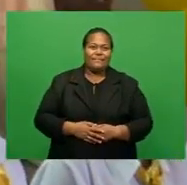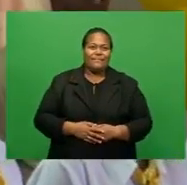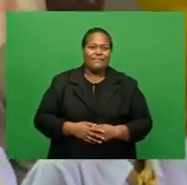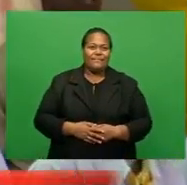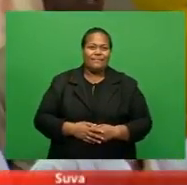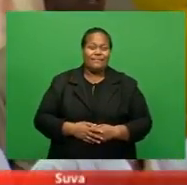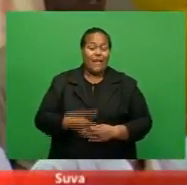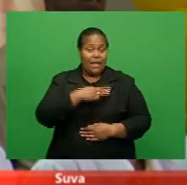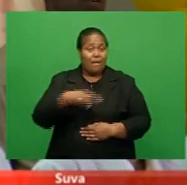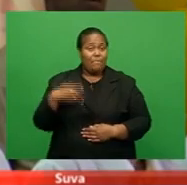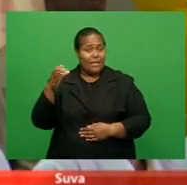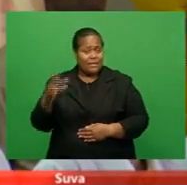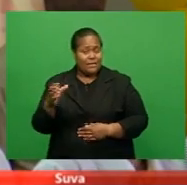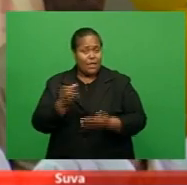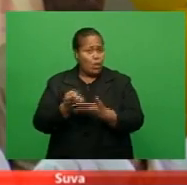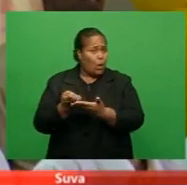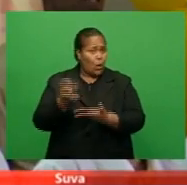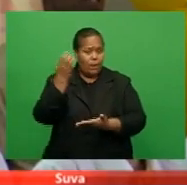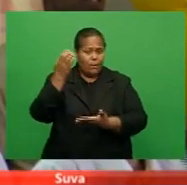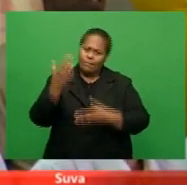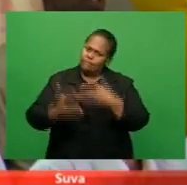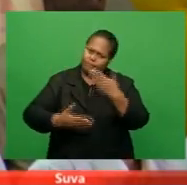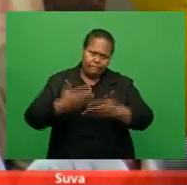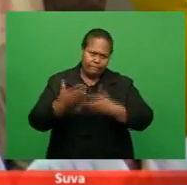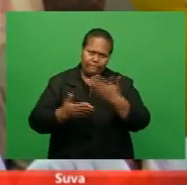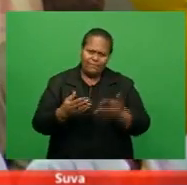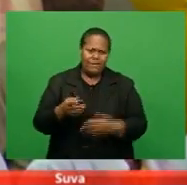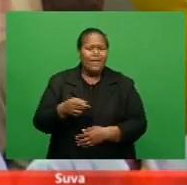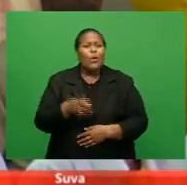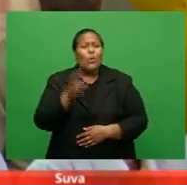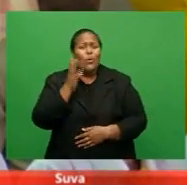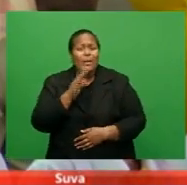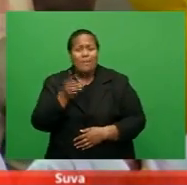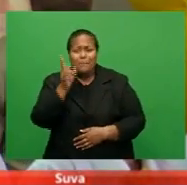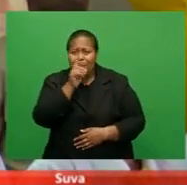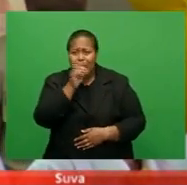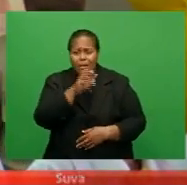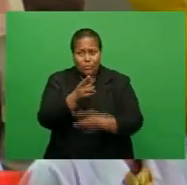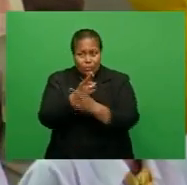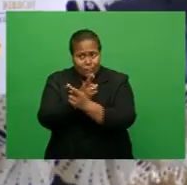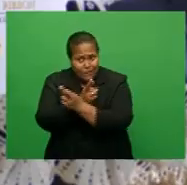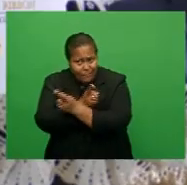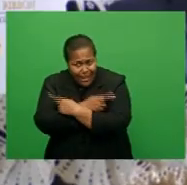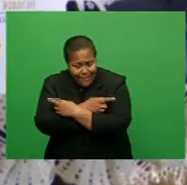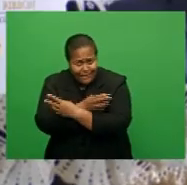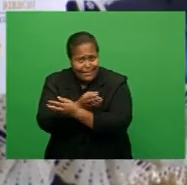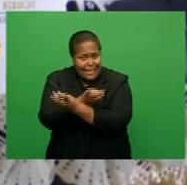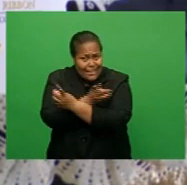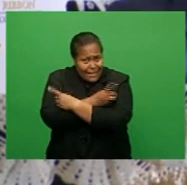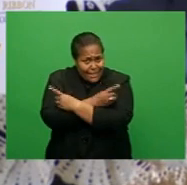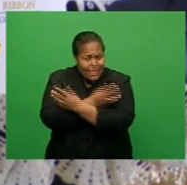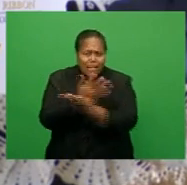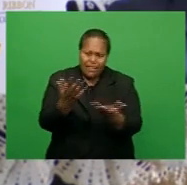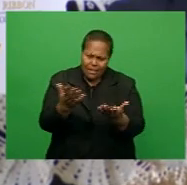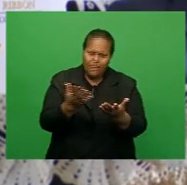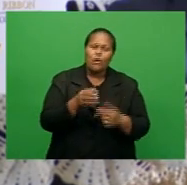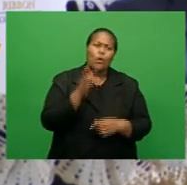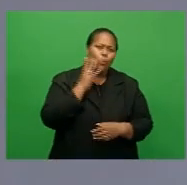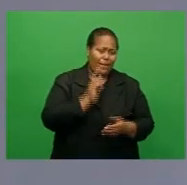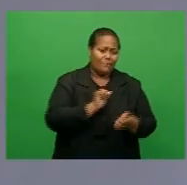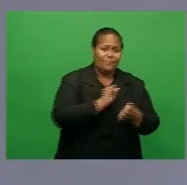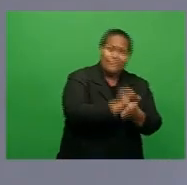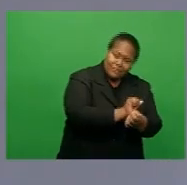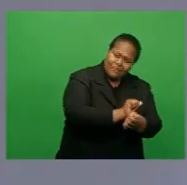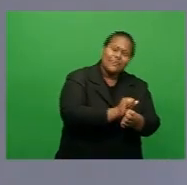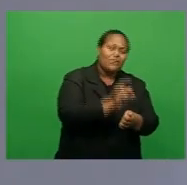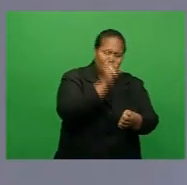Minister for Economy says if people are treated with dignity when they are convicted, they will also learn to respect other people, and this